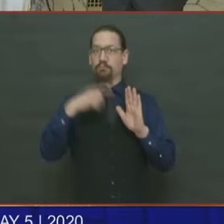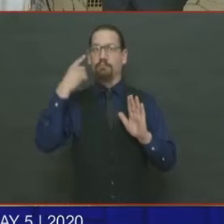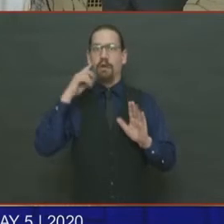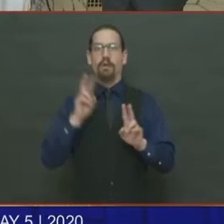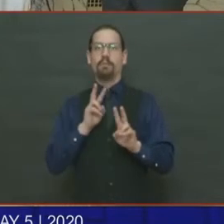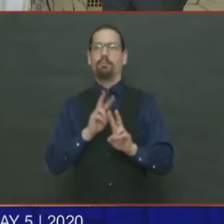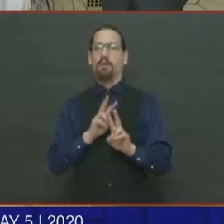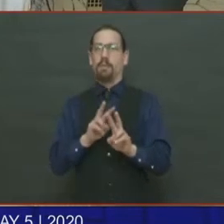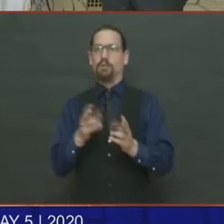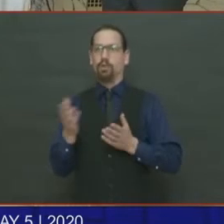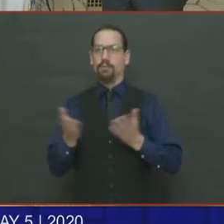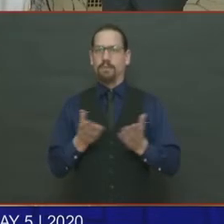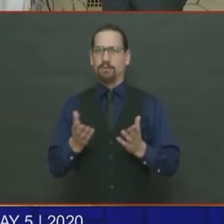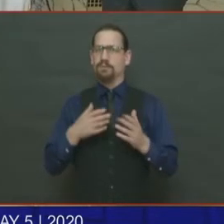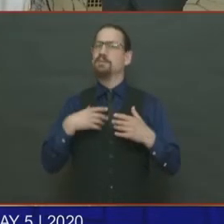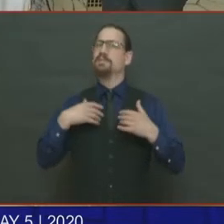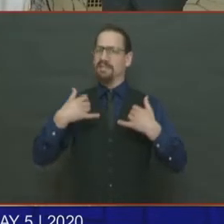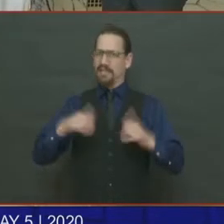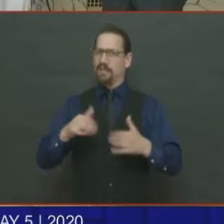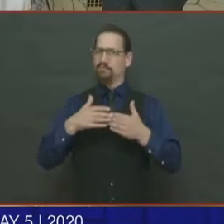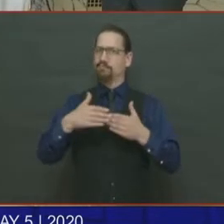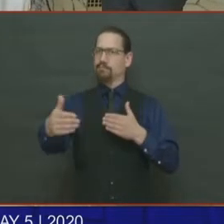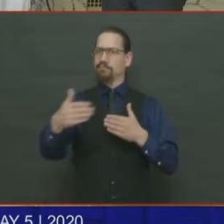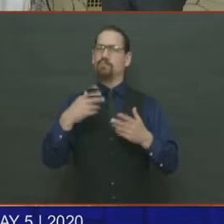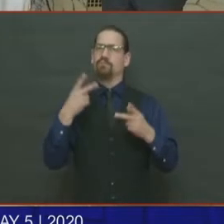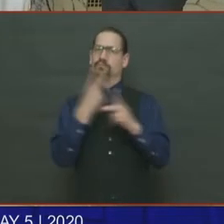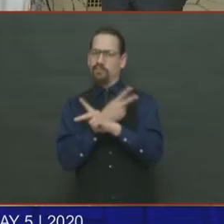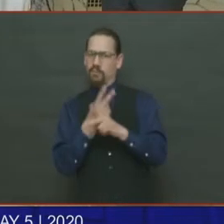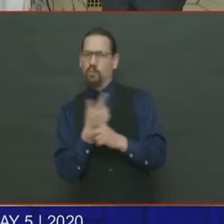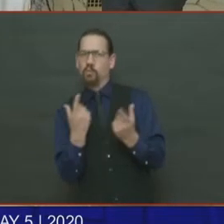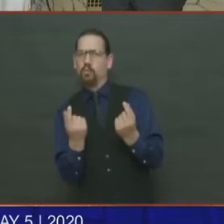be allowed to get together in a social gathering in phase 1.